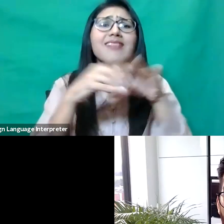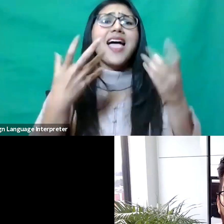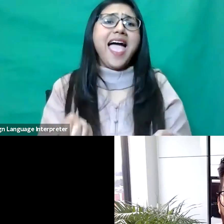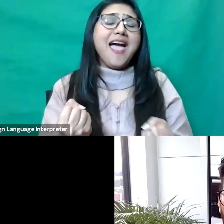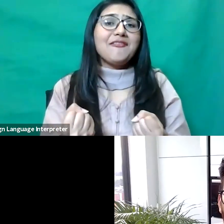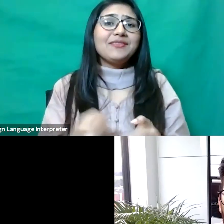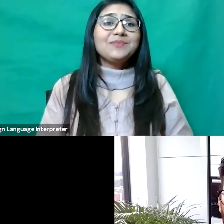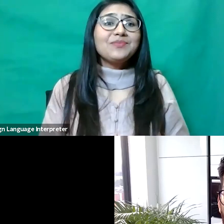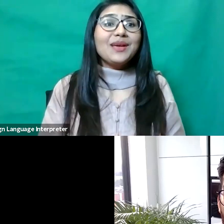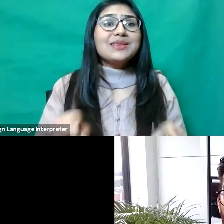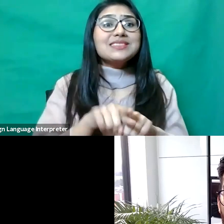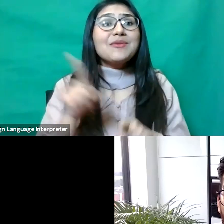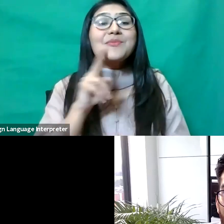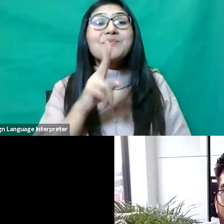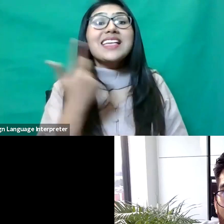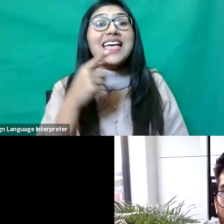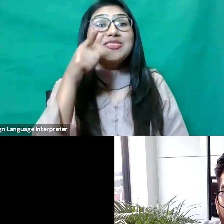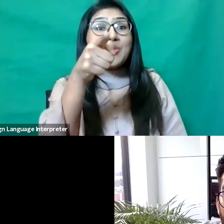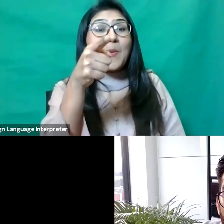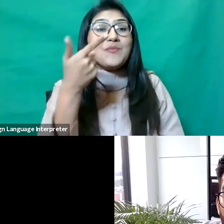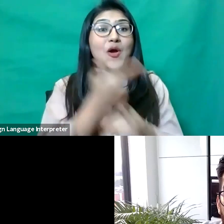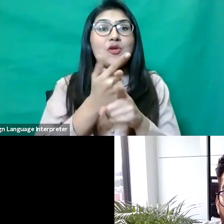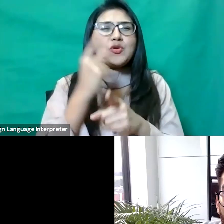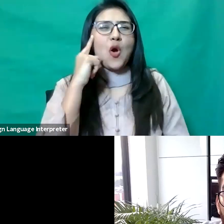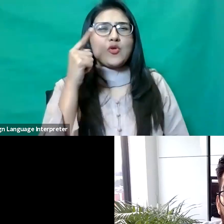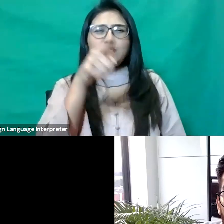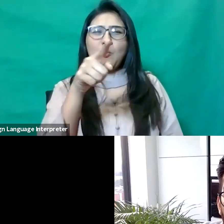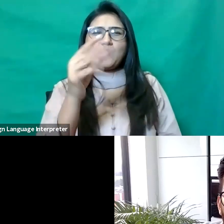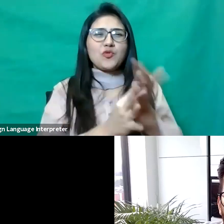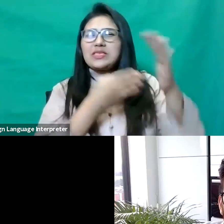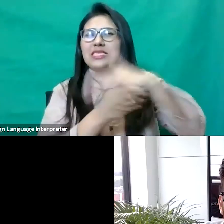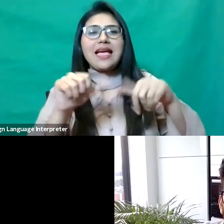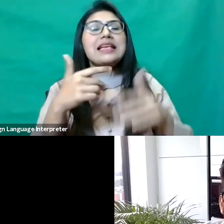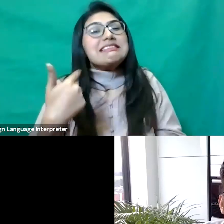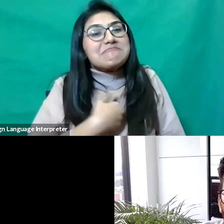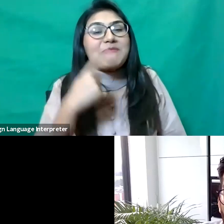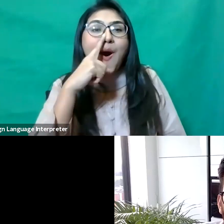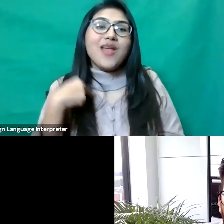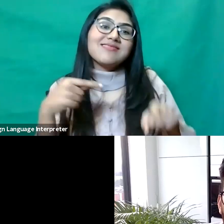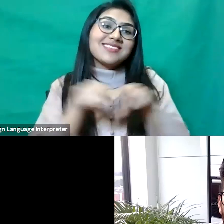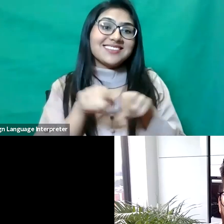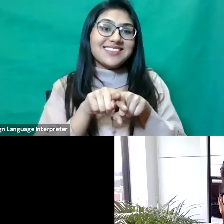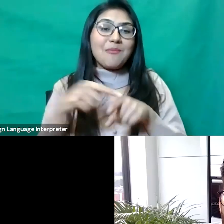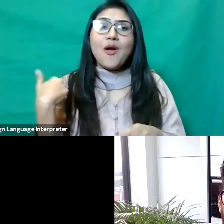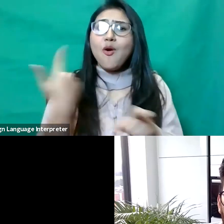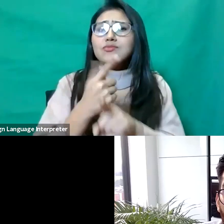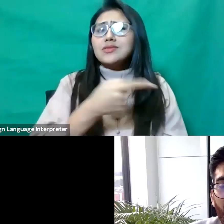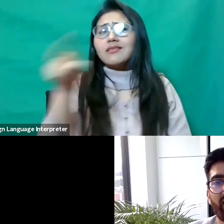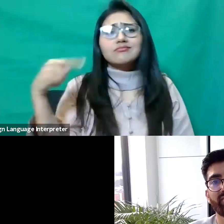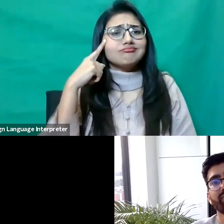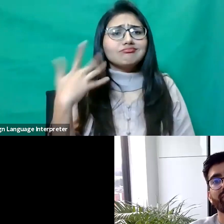so how you said that your teachers would underestimate you, exactly the same thing happened to me. So I felt like